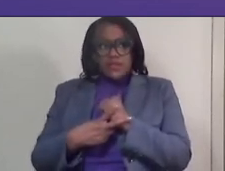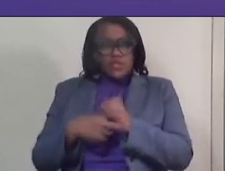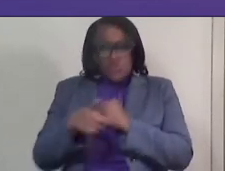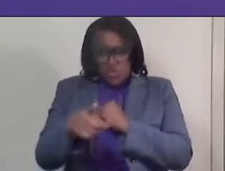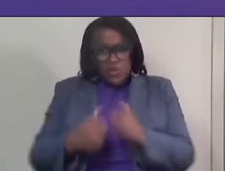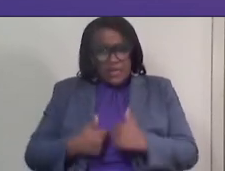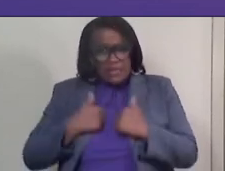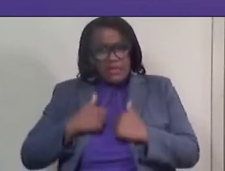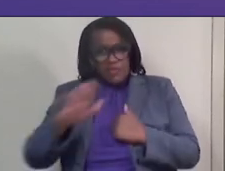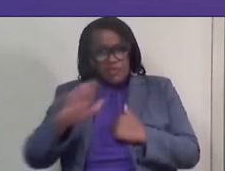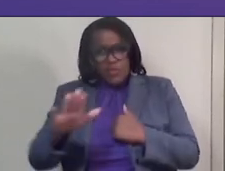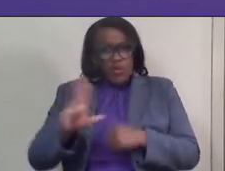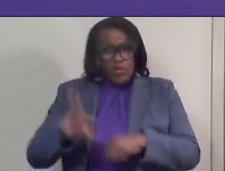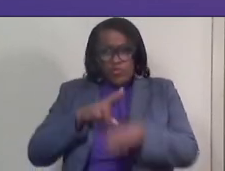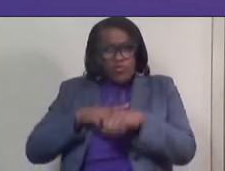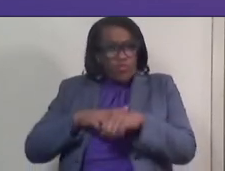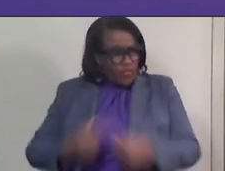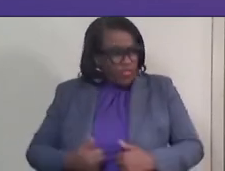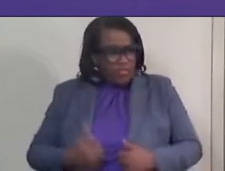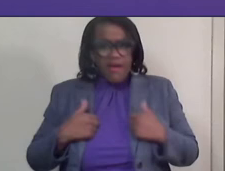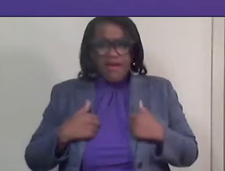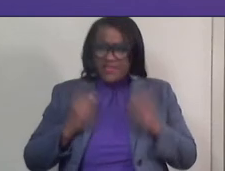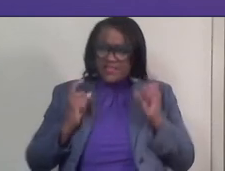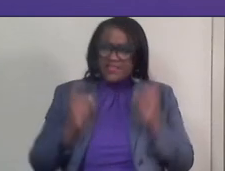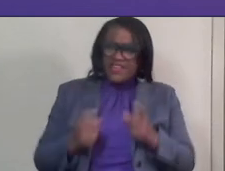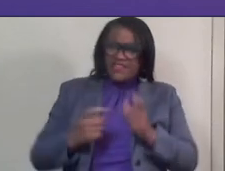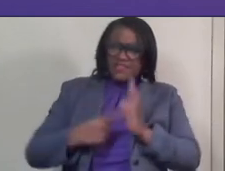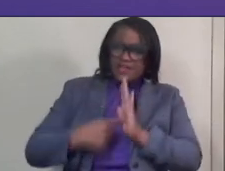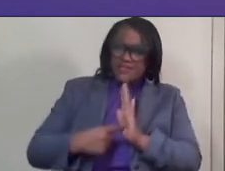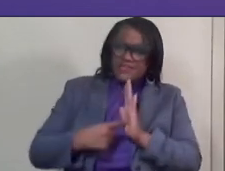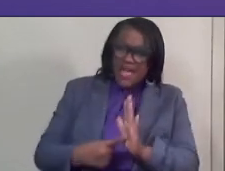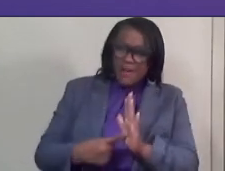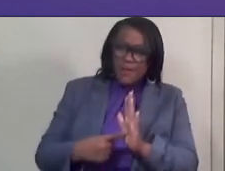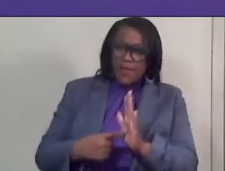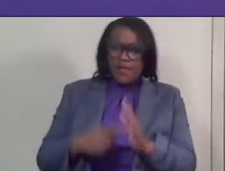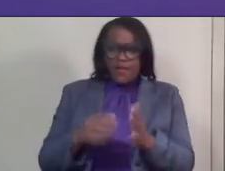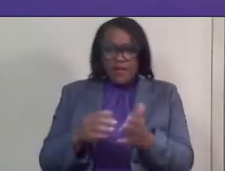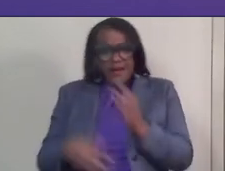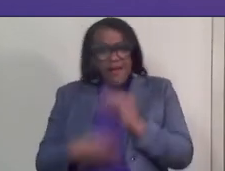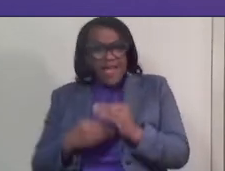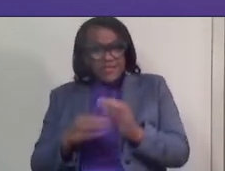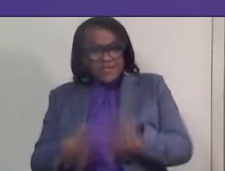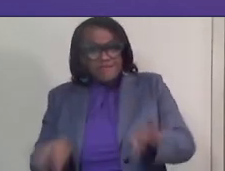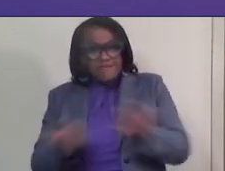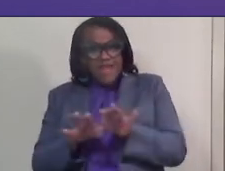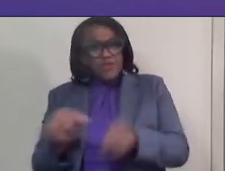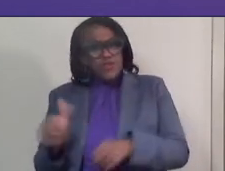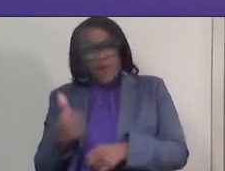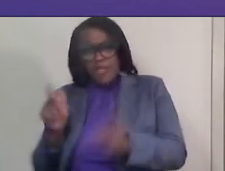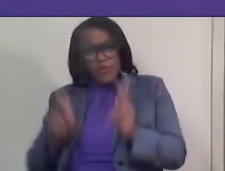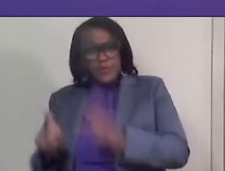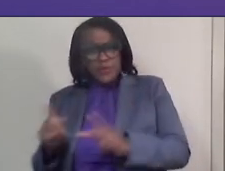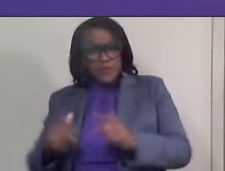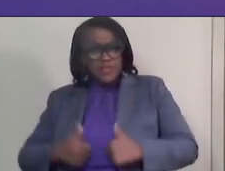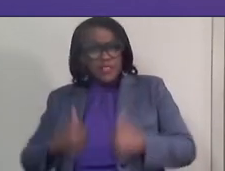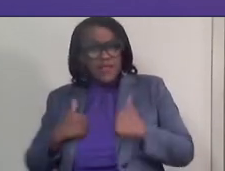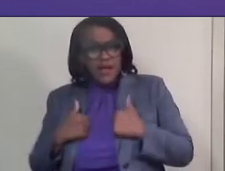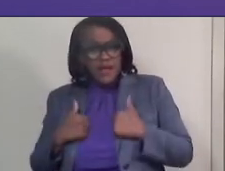life provides examples and adds value to other lives that are lived. For